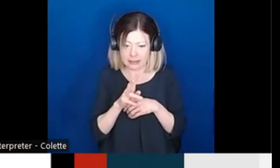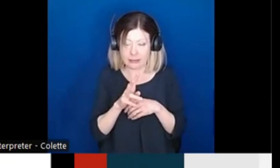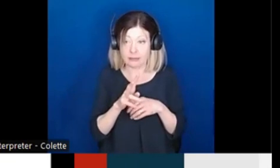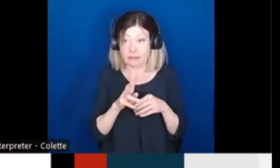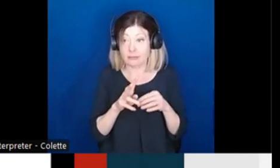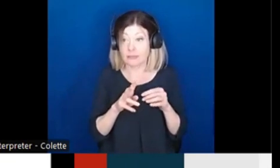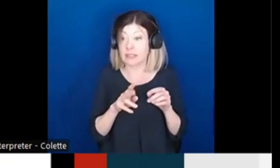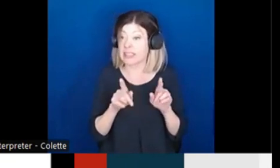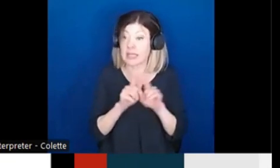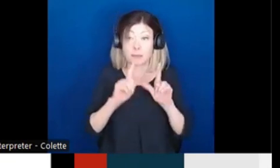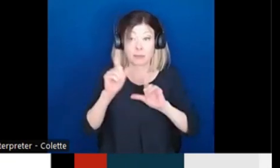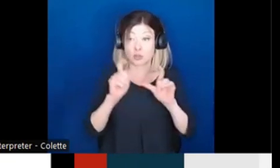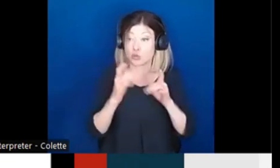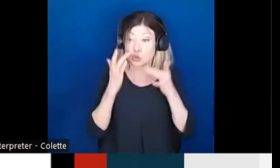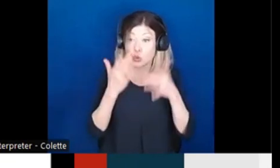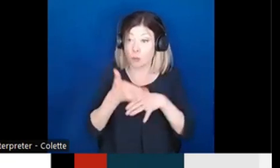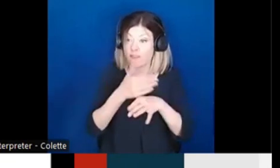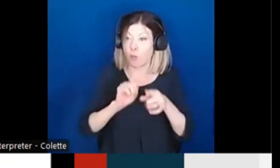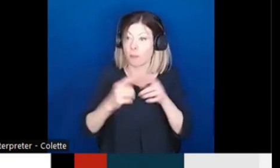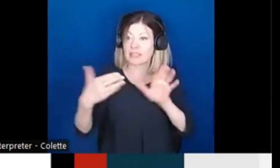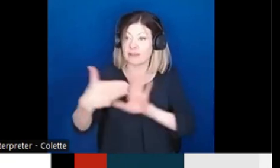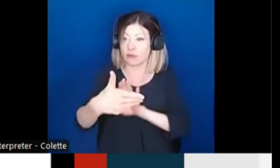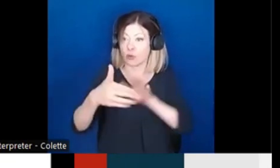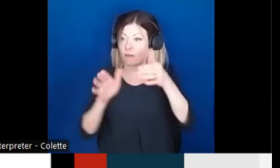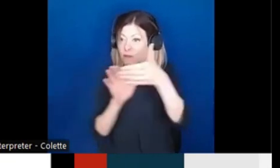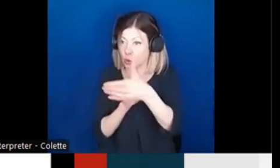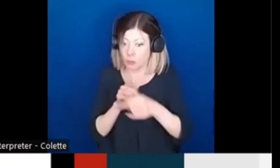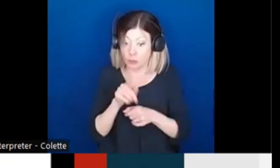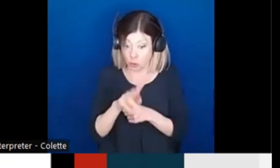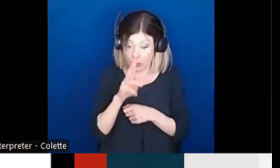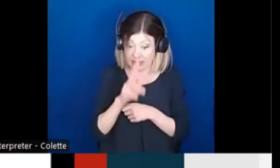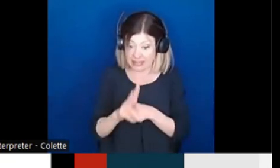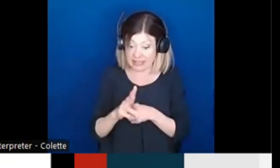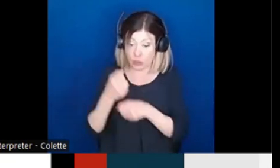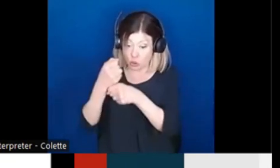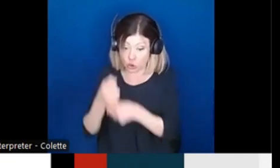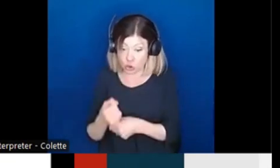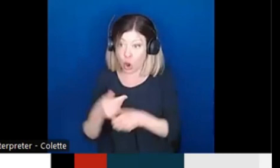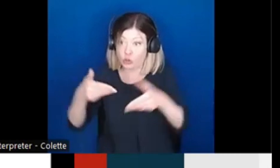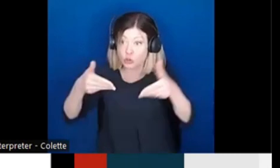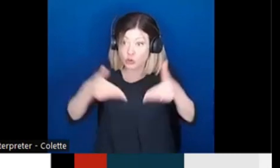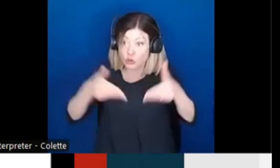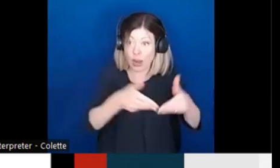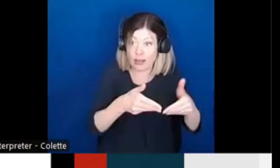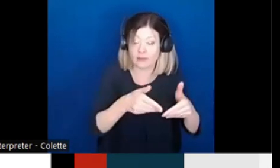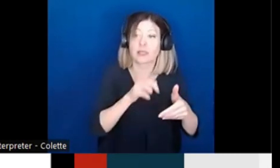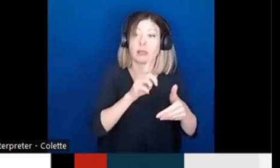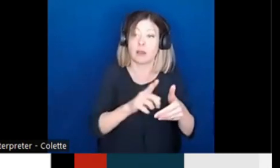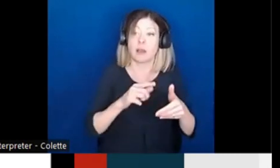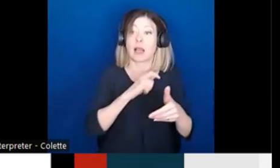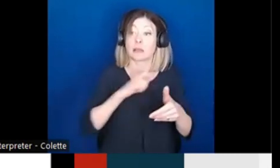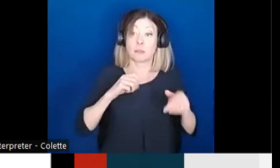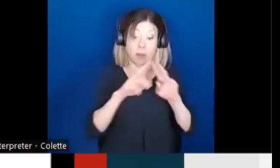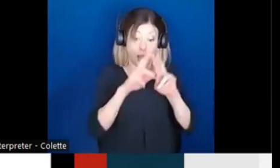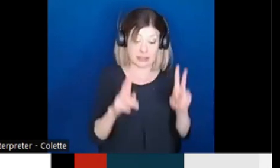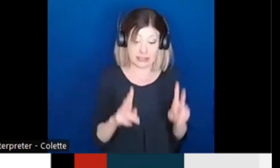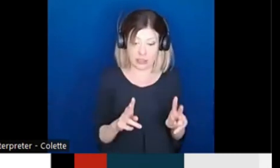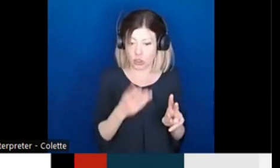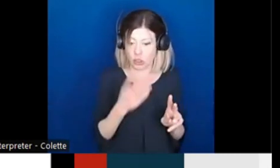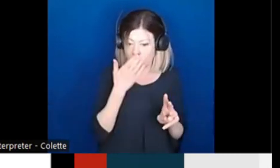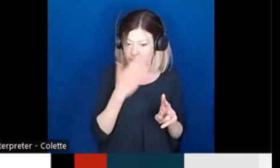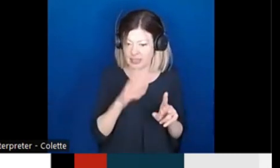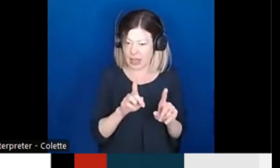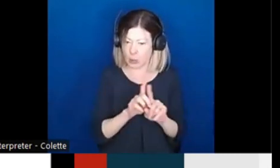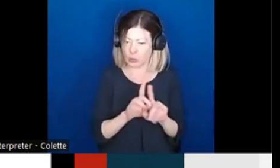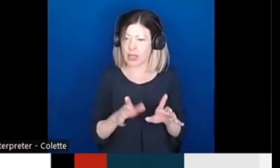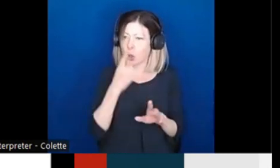the church, the graveyard, the parsonage, but it almost to me looks like a kind of little medieval French village